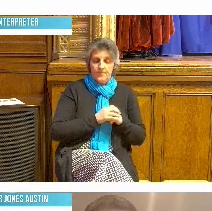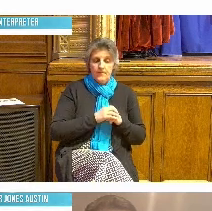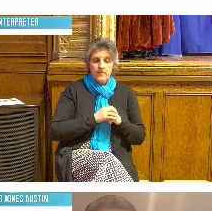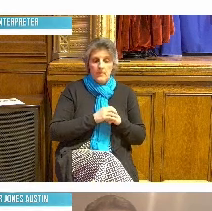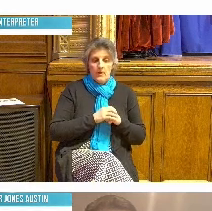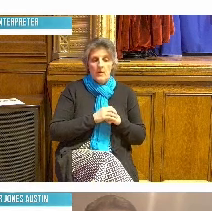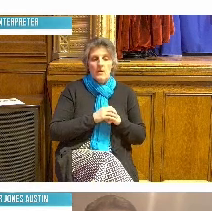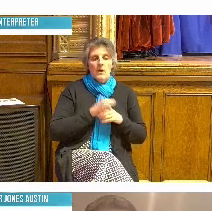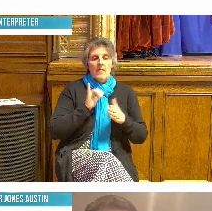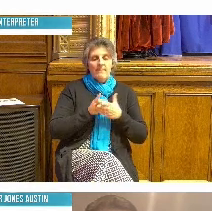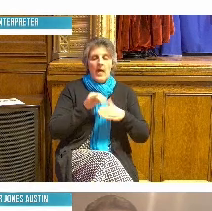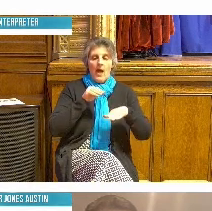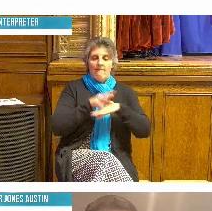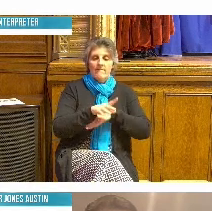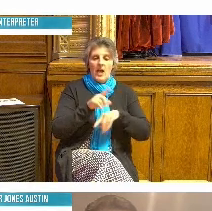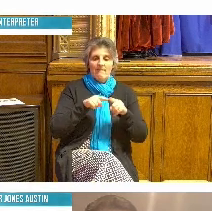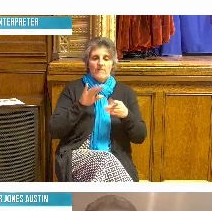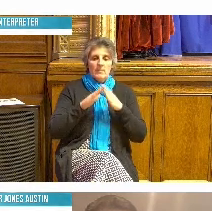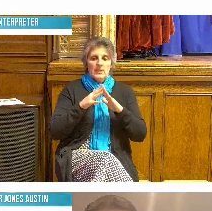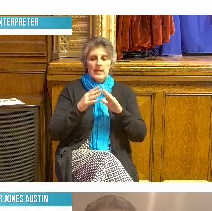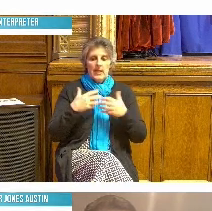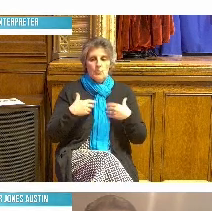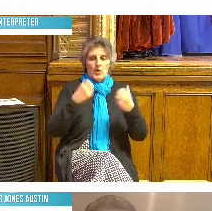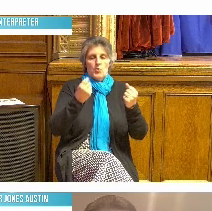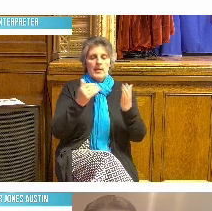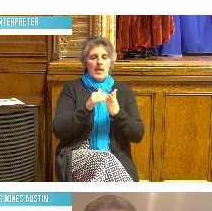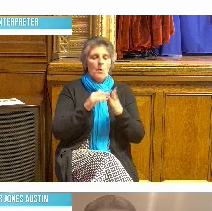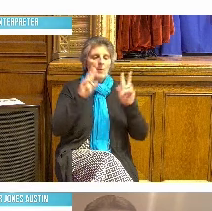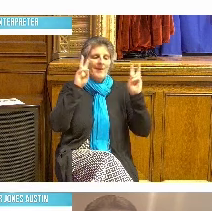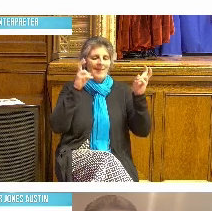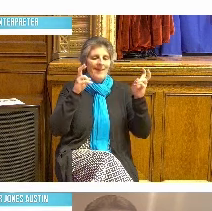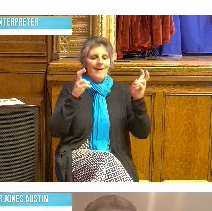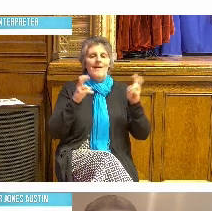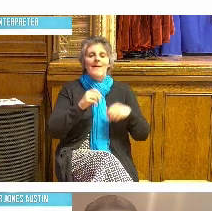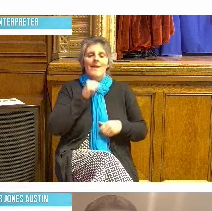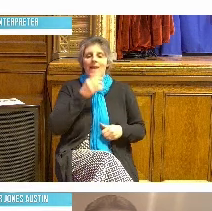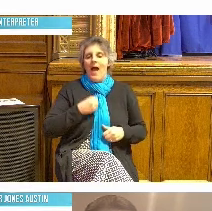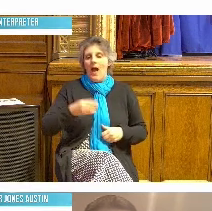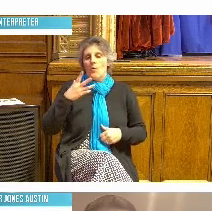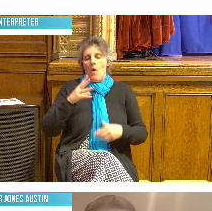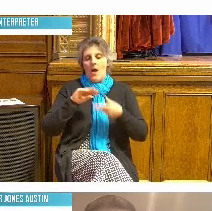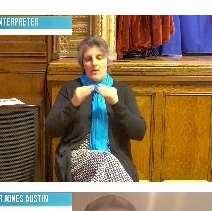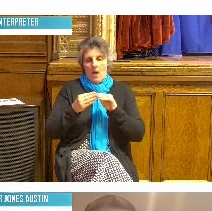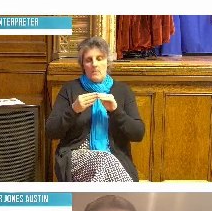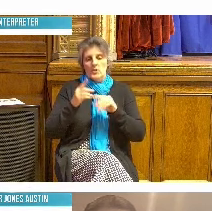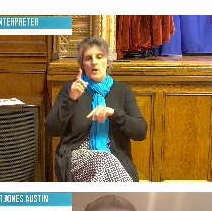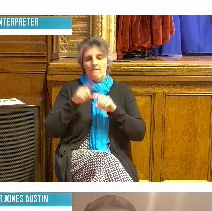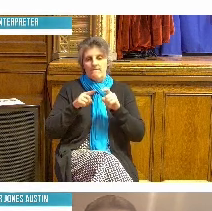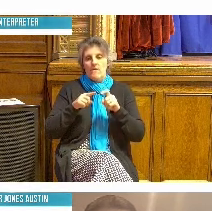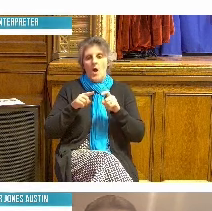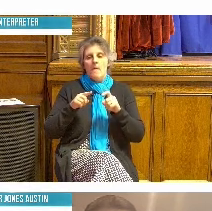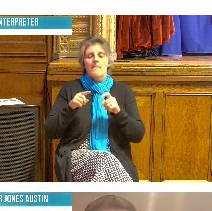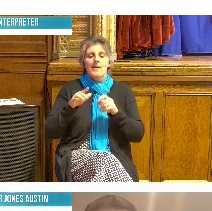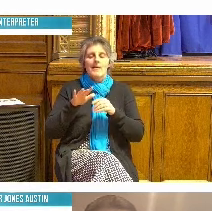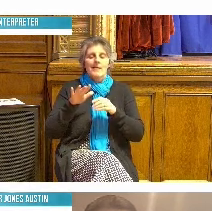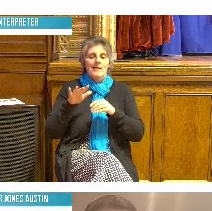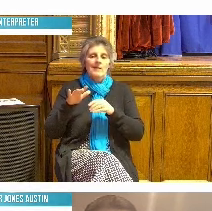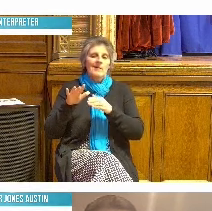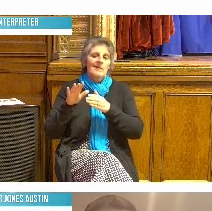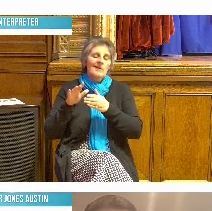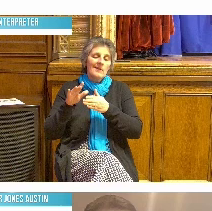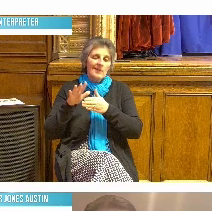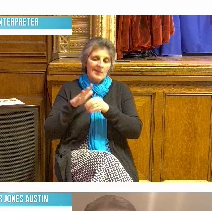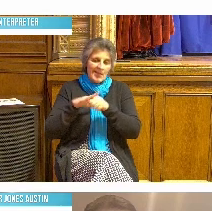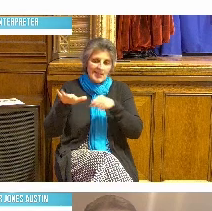the net effect of urban renewal would be, quote, to increase the non-white concentration in peripheral areas and to accelerate